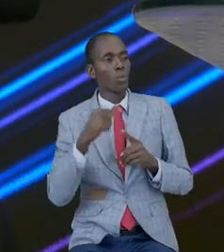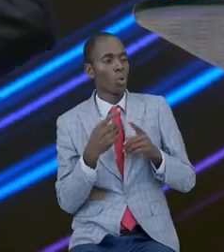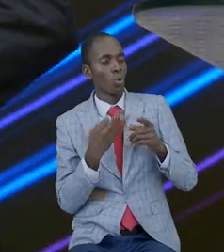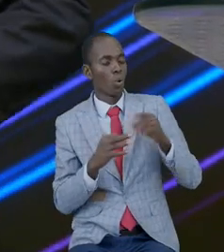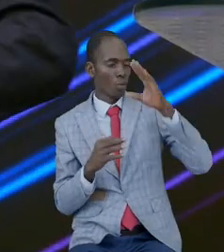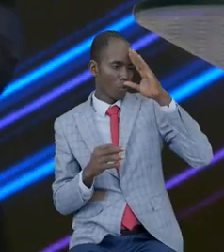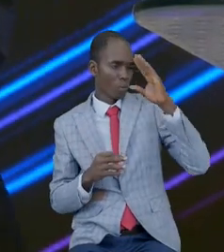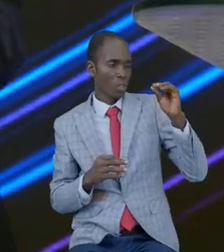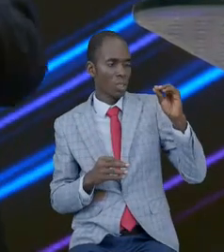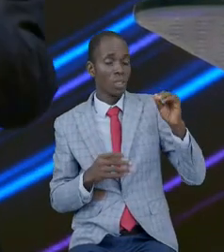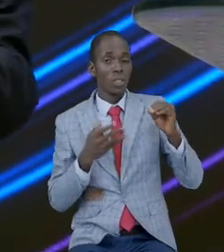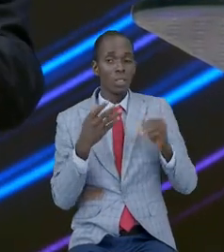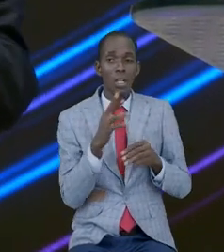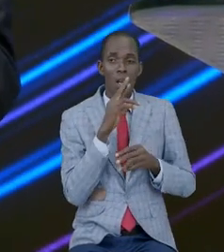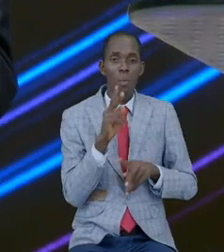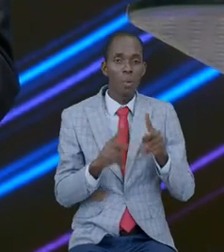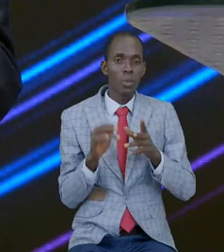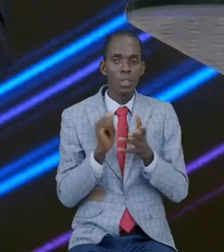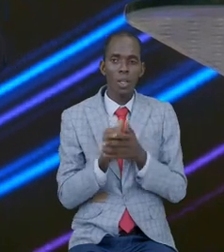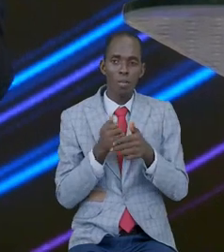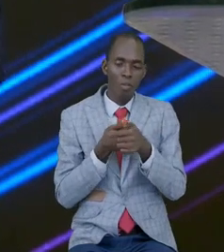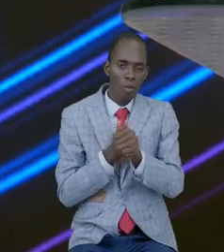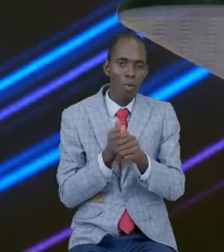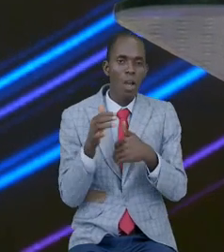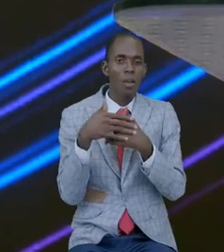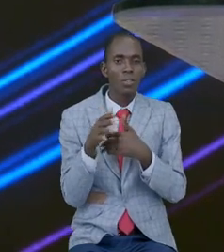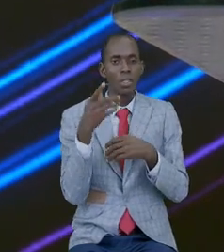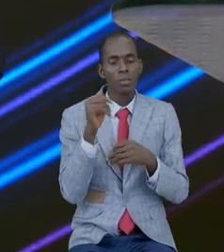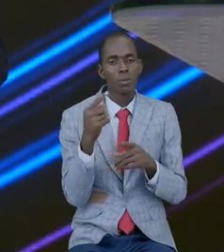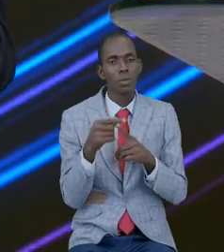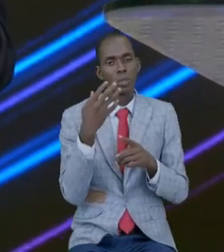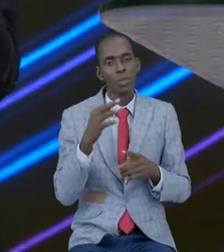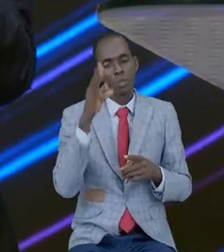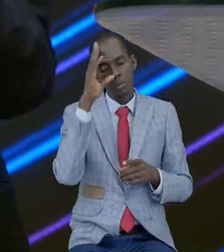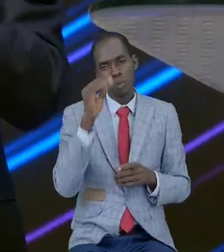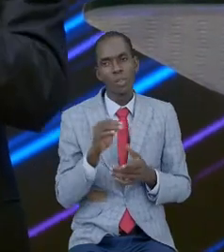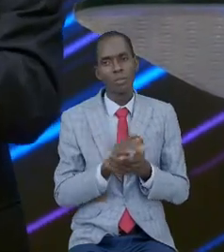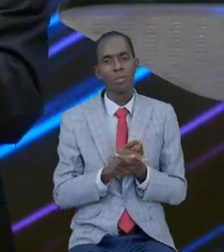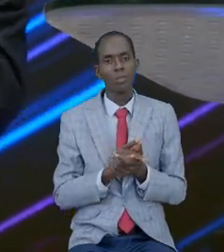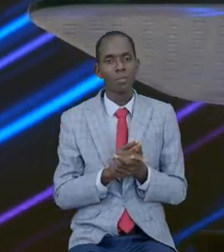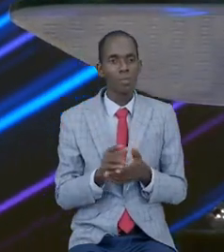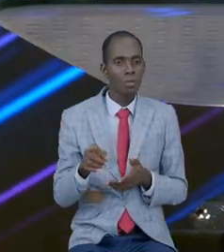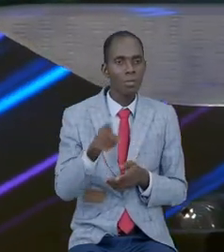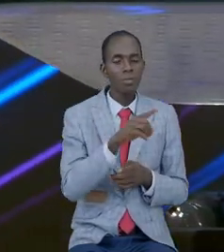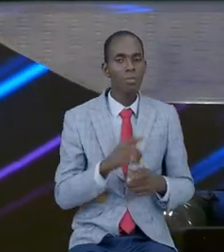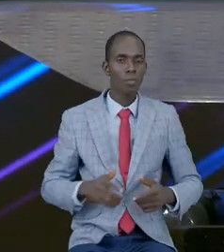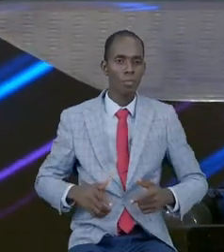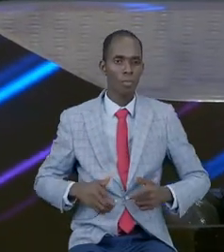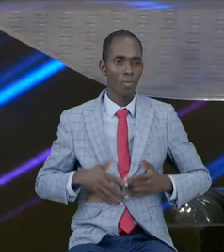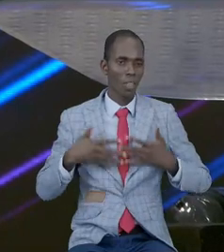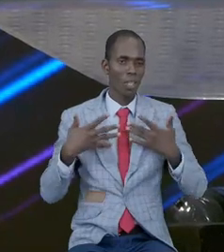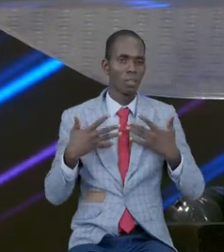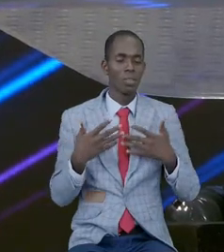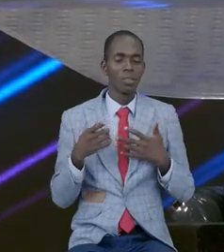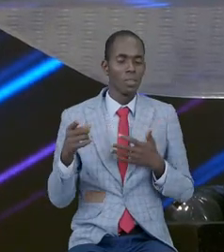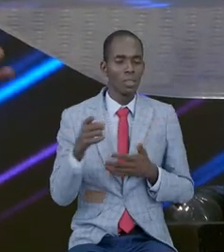people who follow after the words of men their lives their compartment